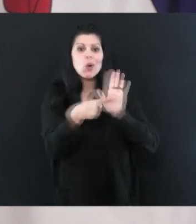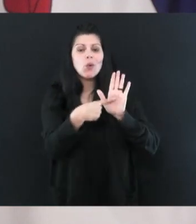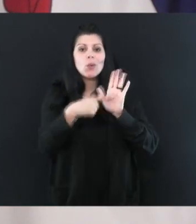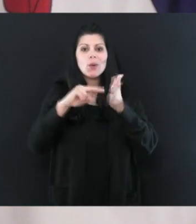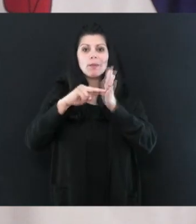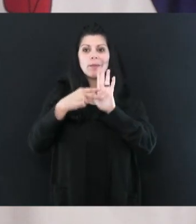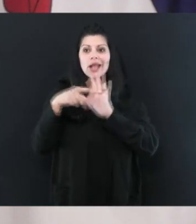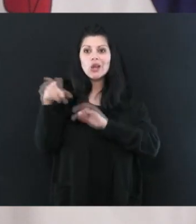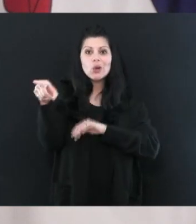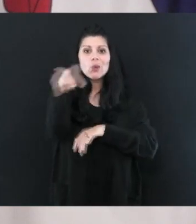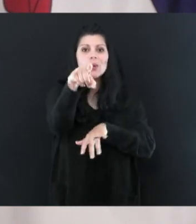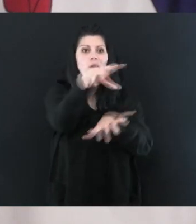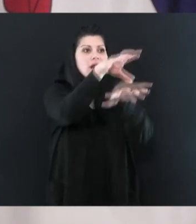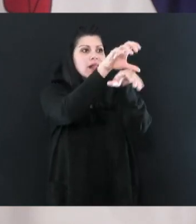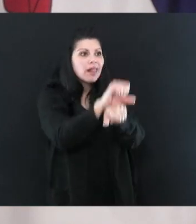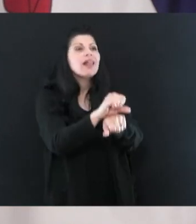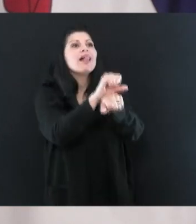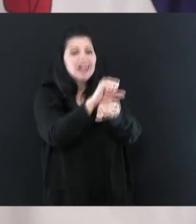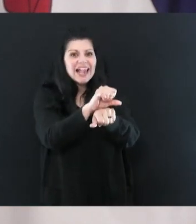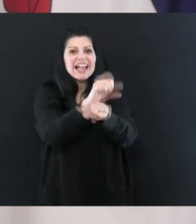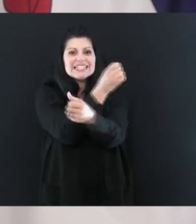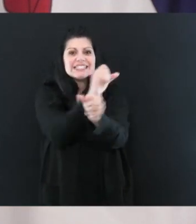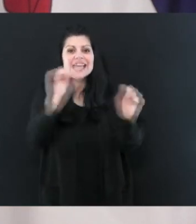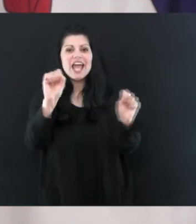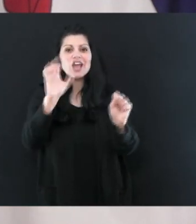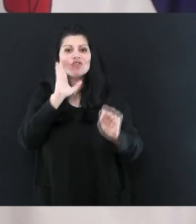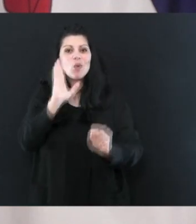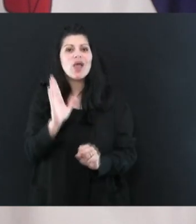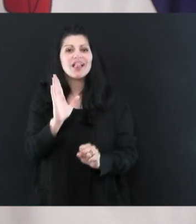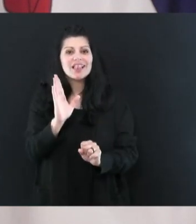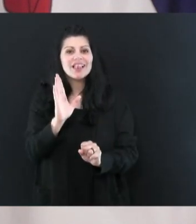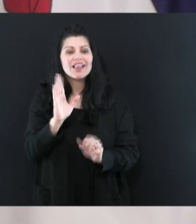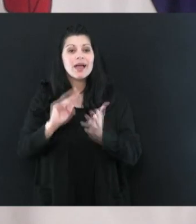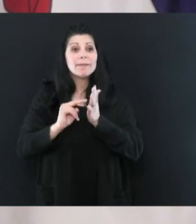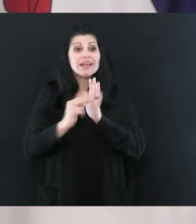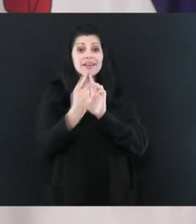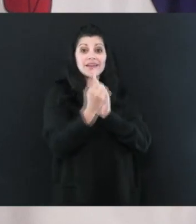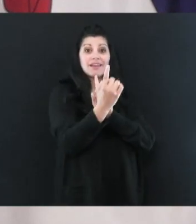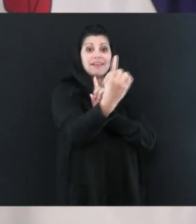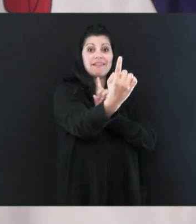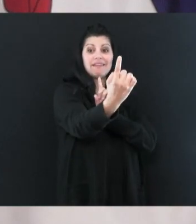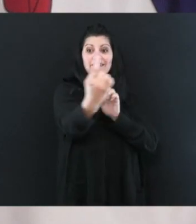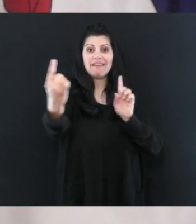others not exposed to this dreaded disease, because